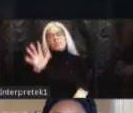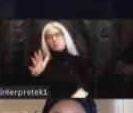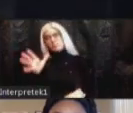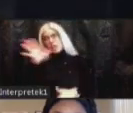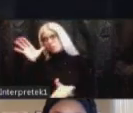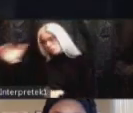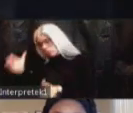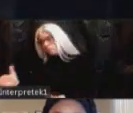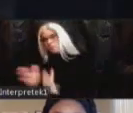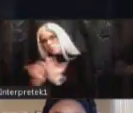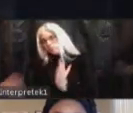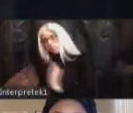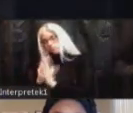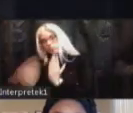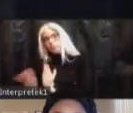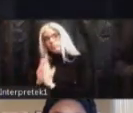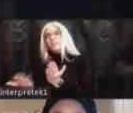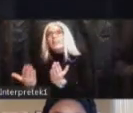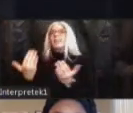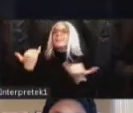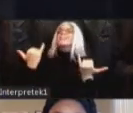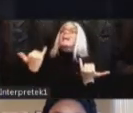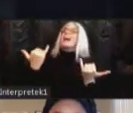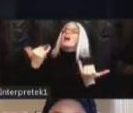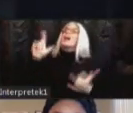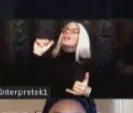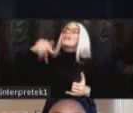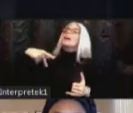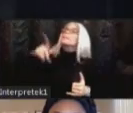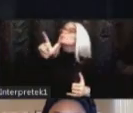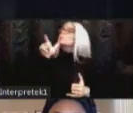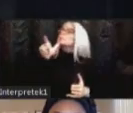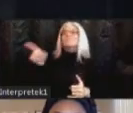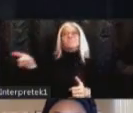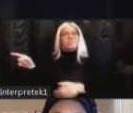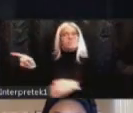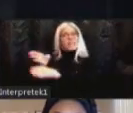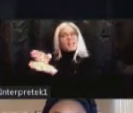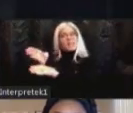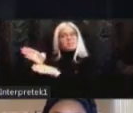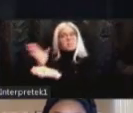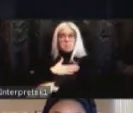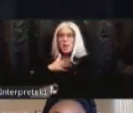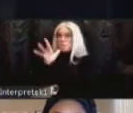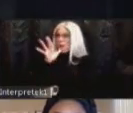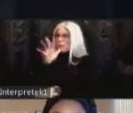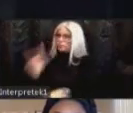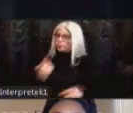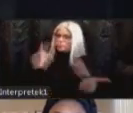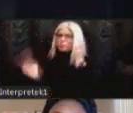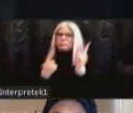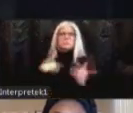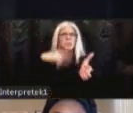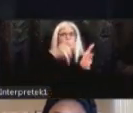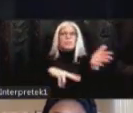Spelman alum English major. My mom had me reading at 3, and when the school board, as today,